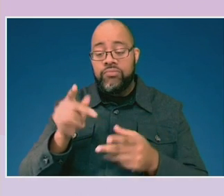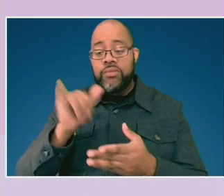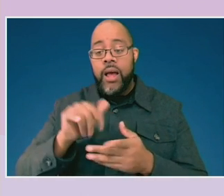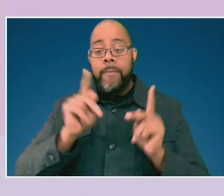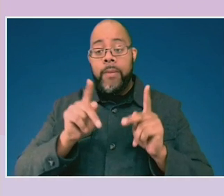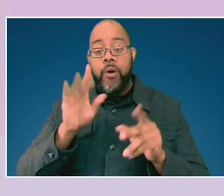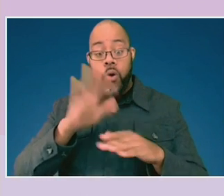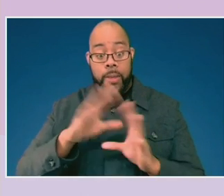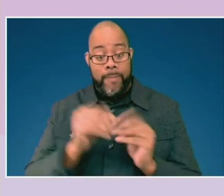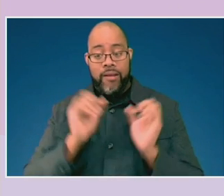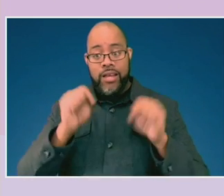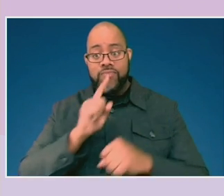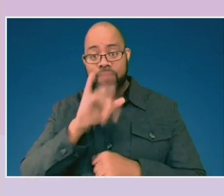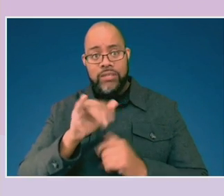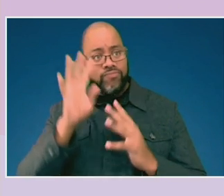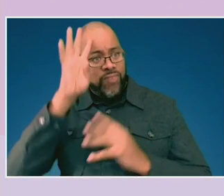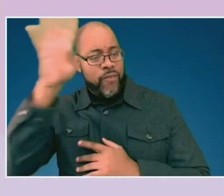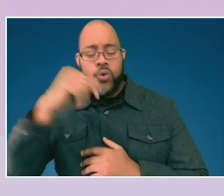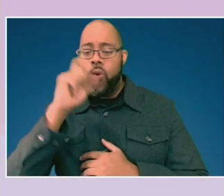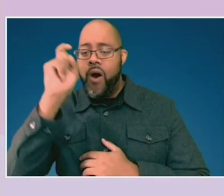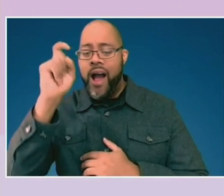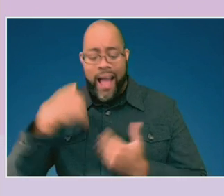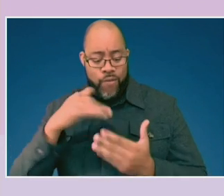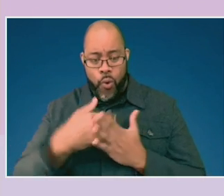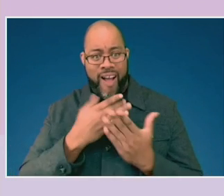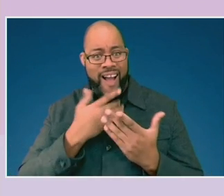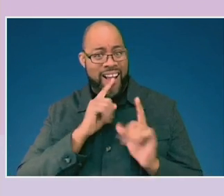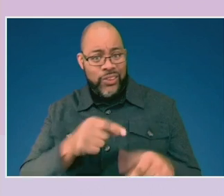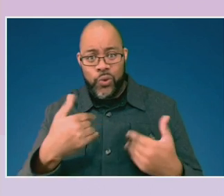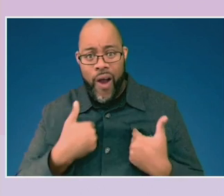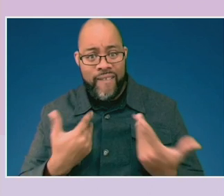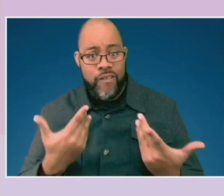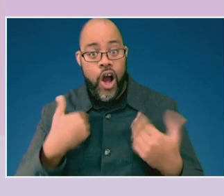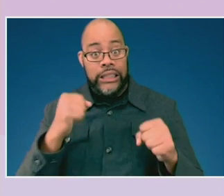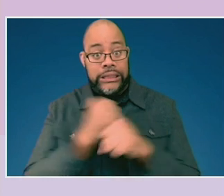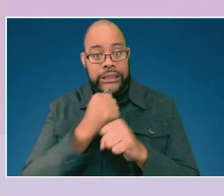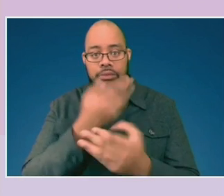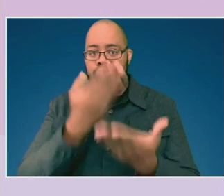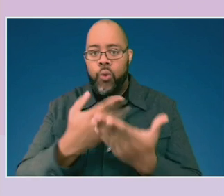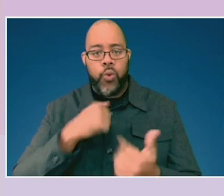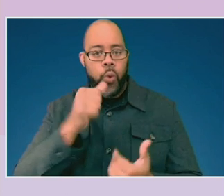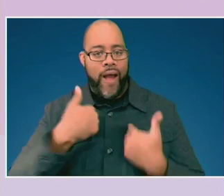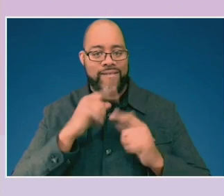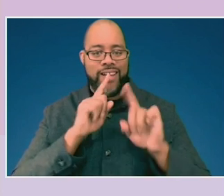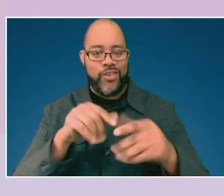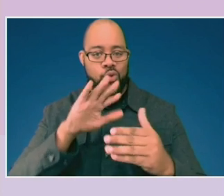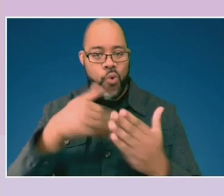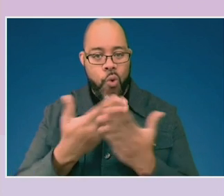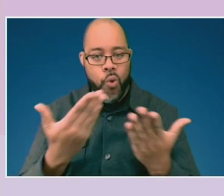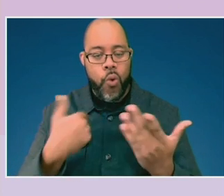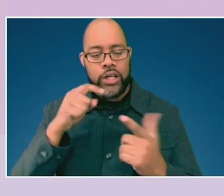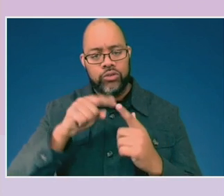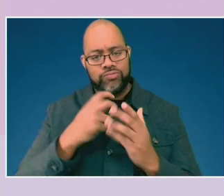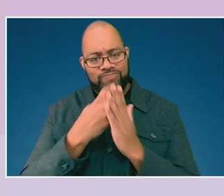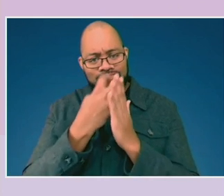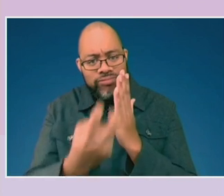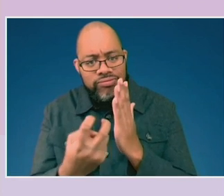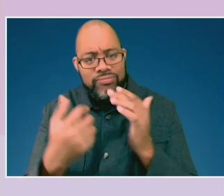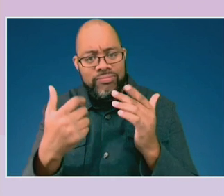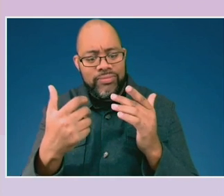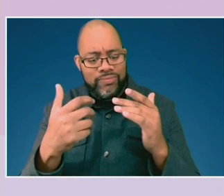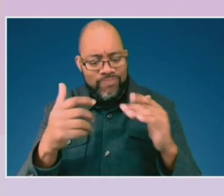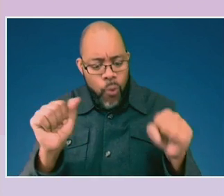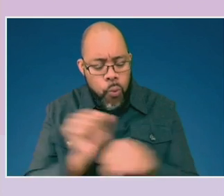call can really innovate. We don't have all the answers. Our statistics prove we do not have all the answers. So we need to jump into the game and work with others